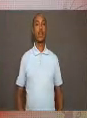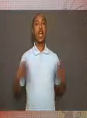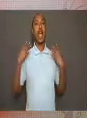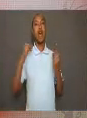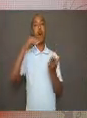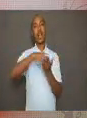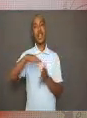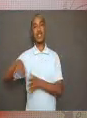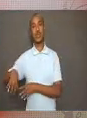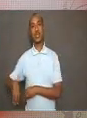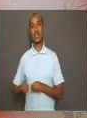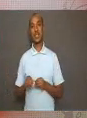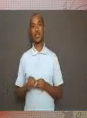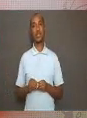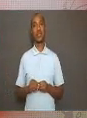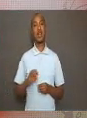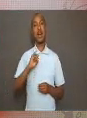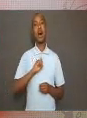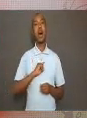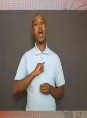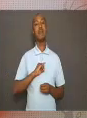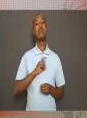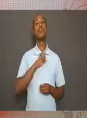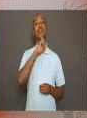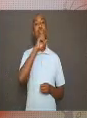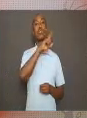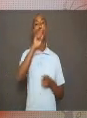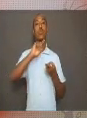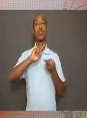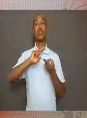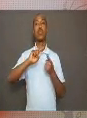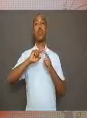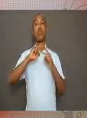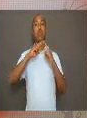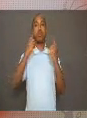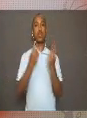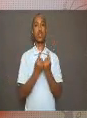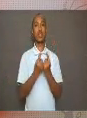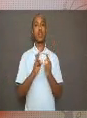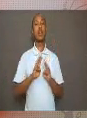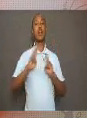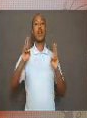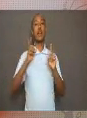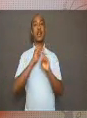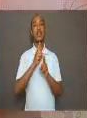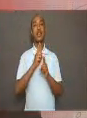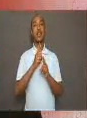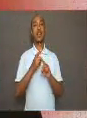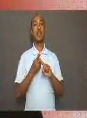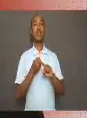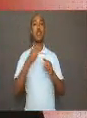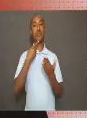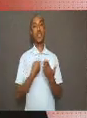Hello again, students. I am sure that your group thought of some great answers for this activity.